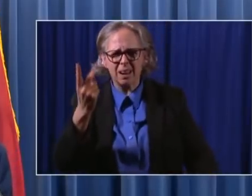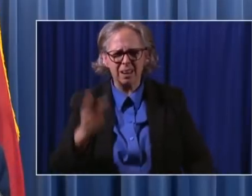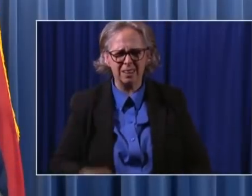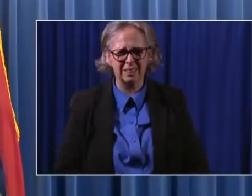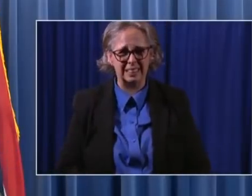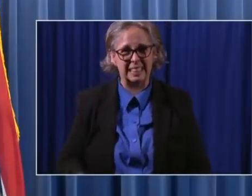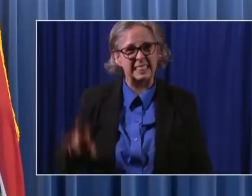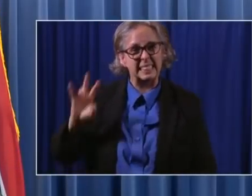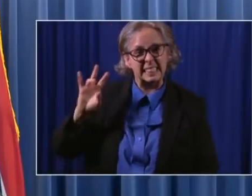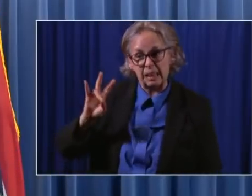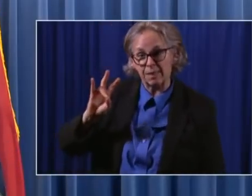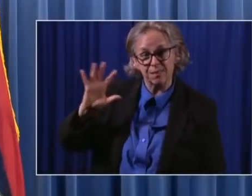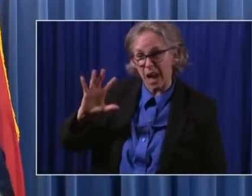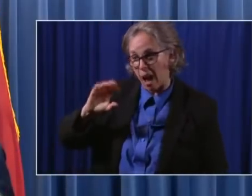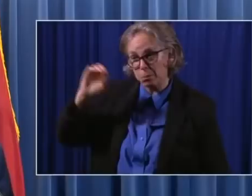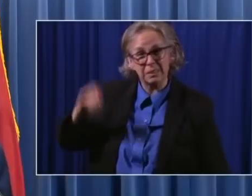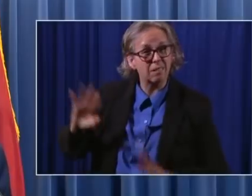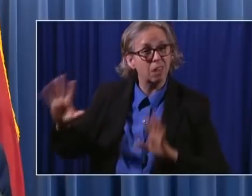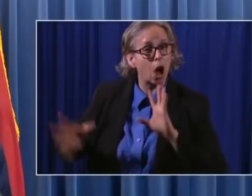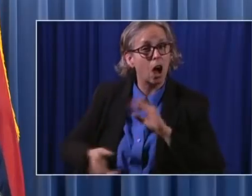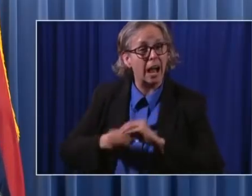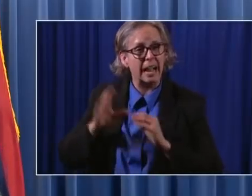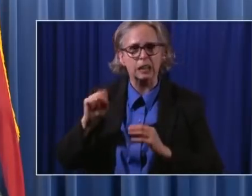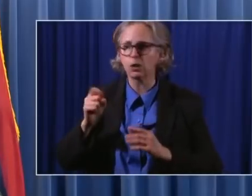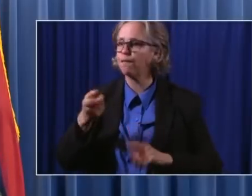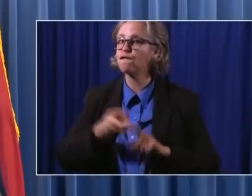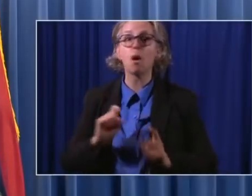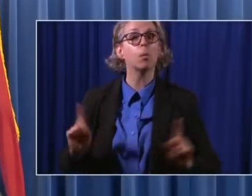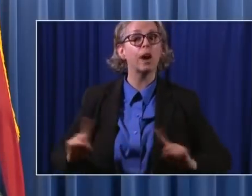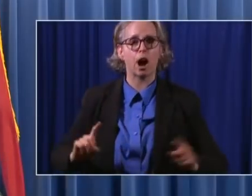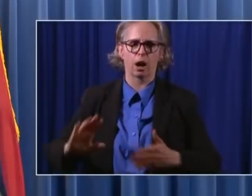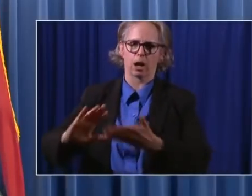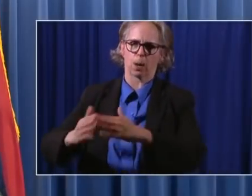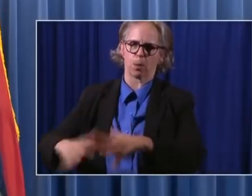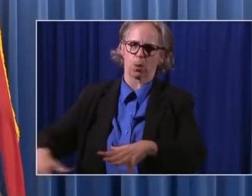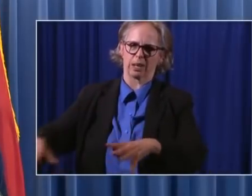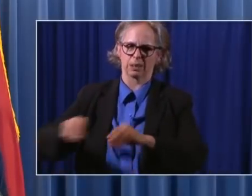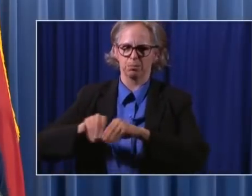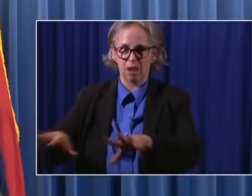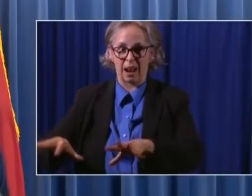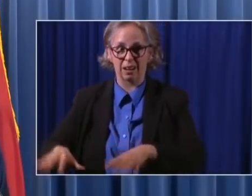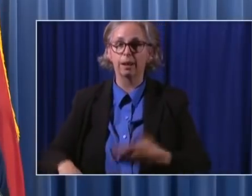an outbreak at a high school, multiple workplaces, and restaurants.